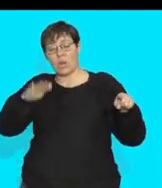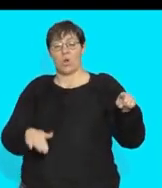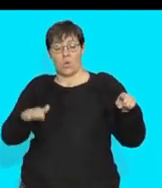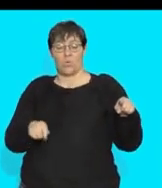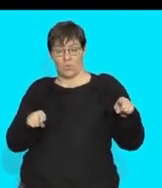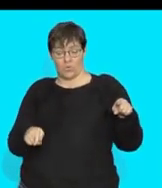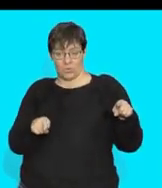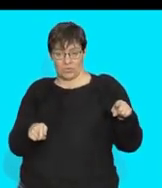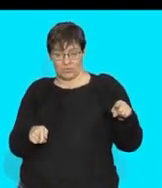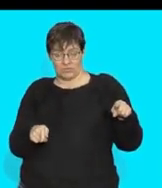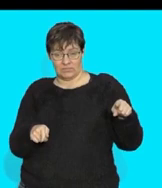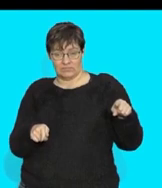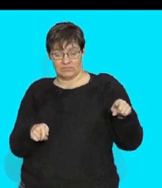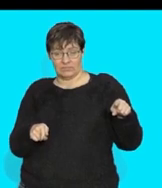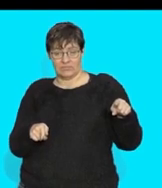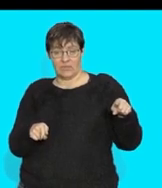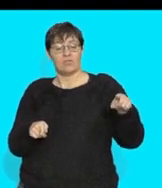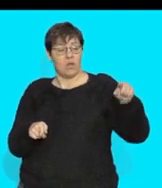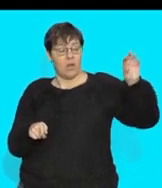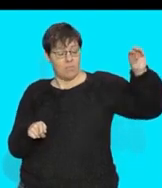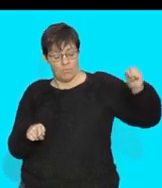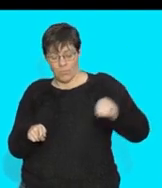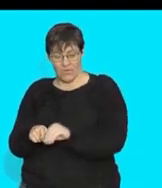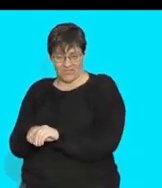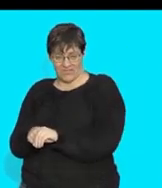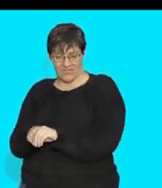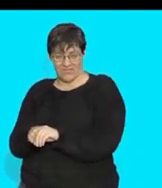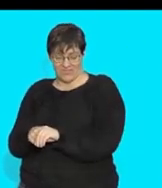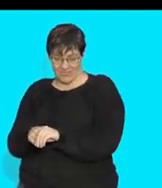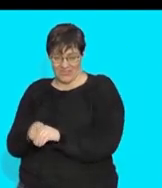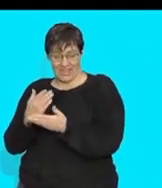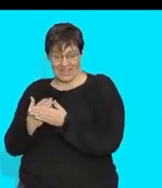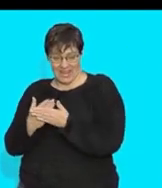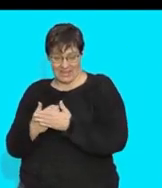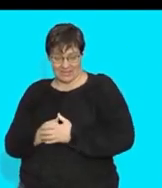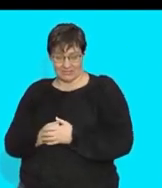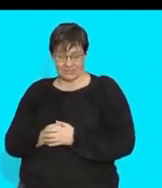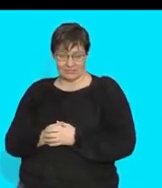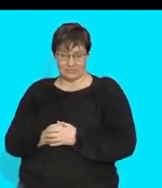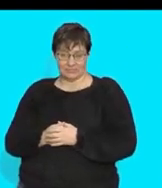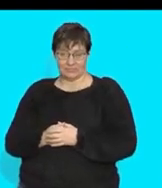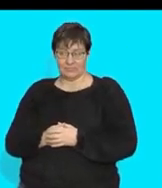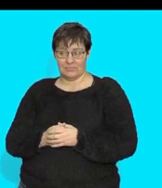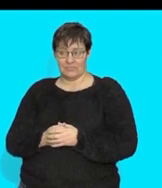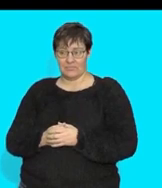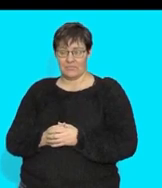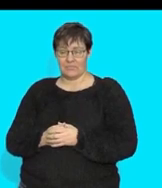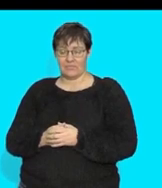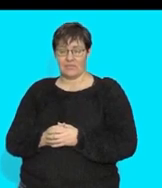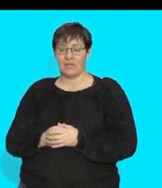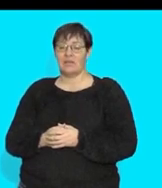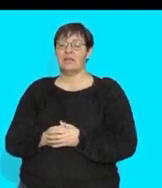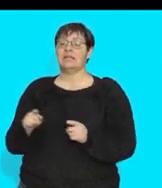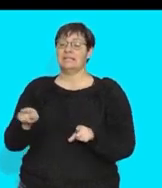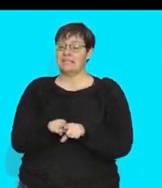the blood, and so oxygen moves from a high to a low. The